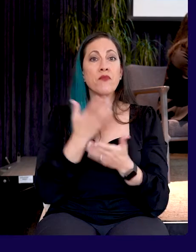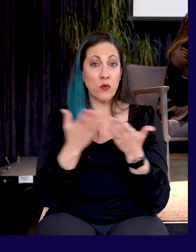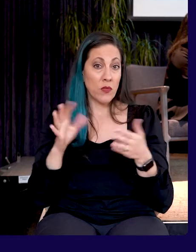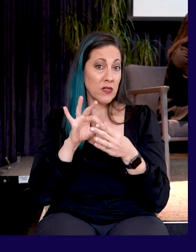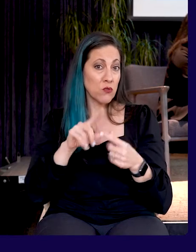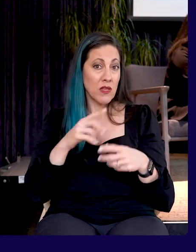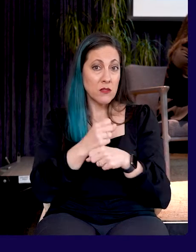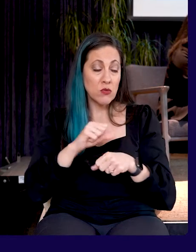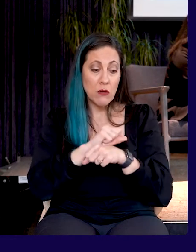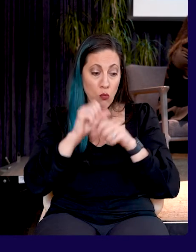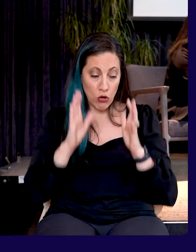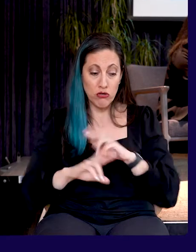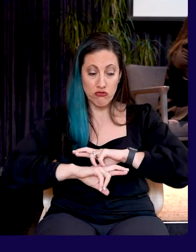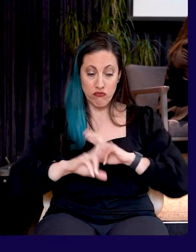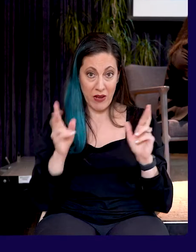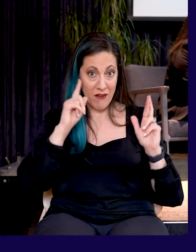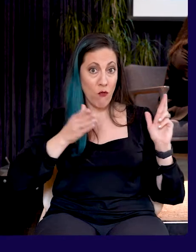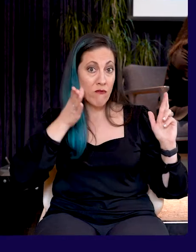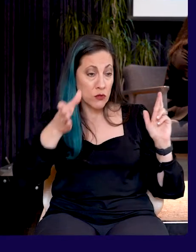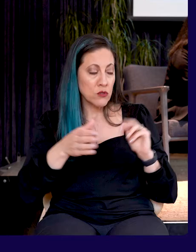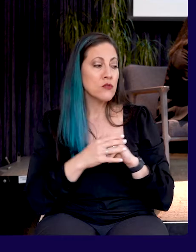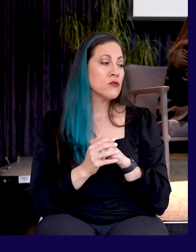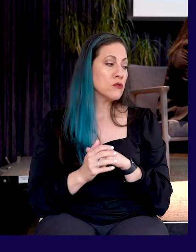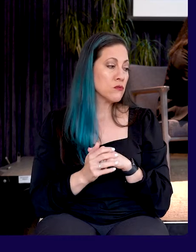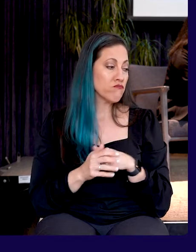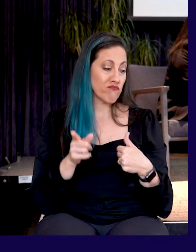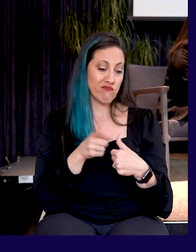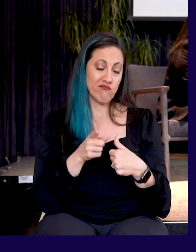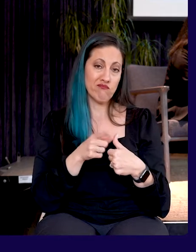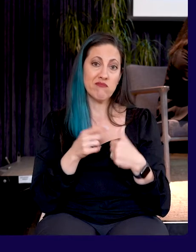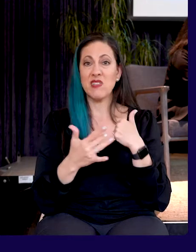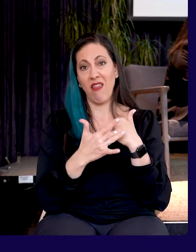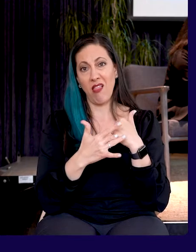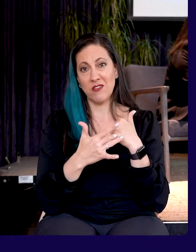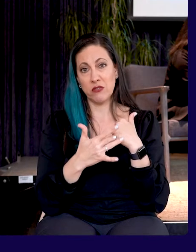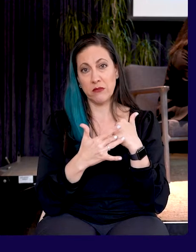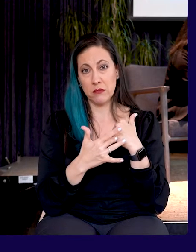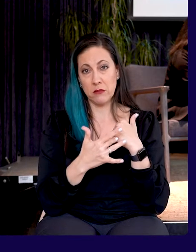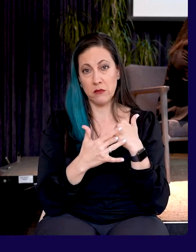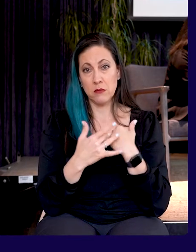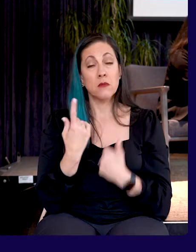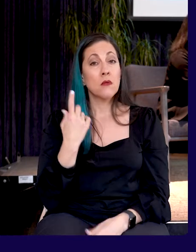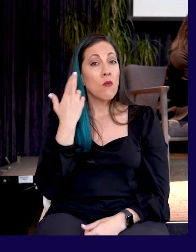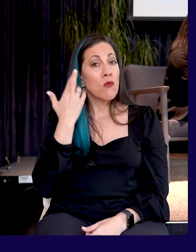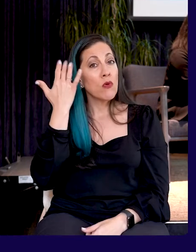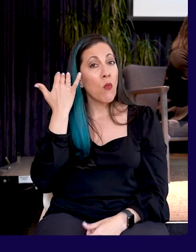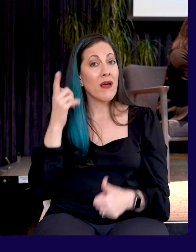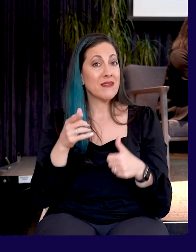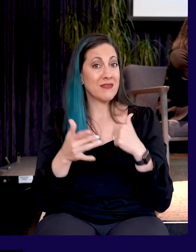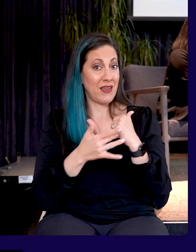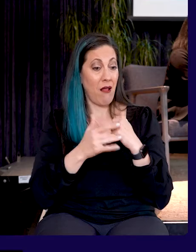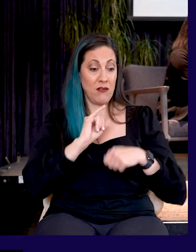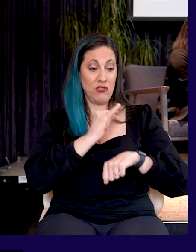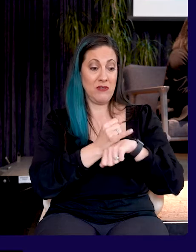getting workers prepared for what's to come. One, technology. One reason why the Technology